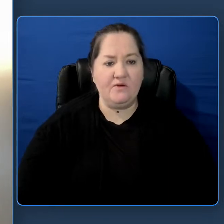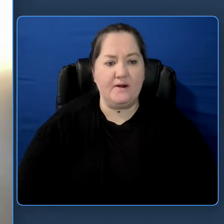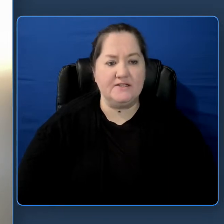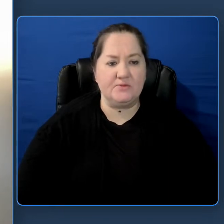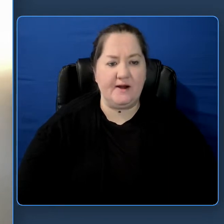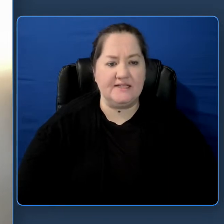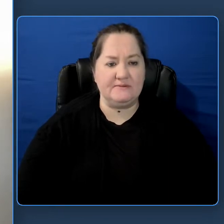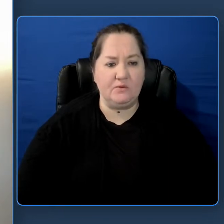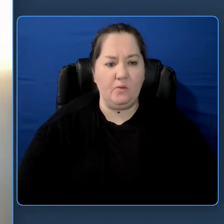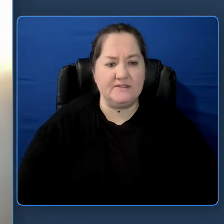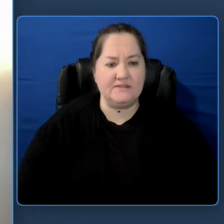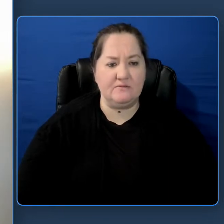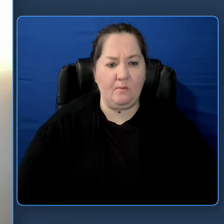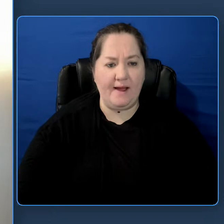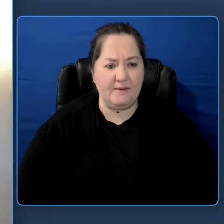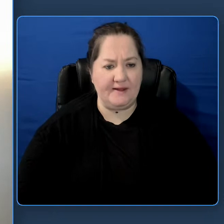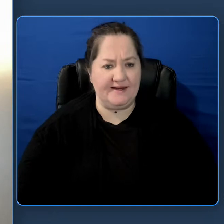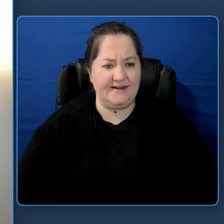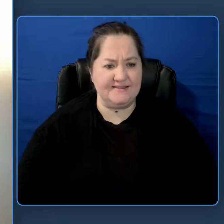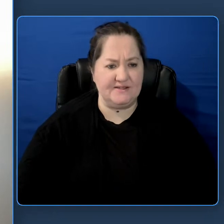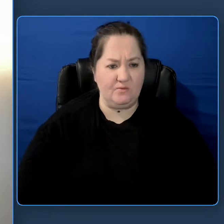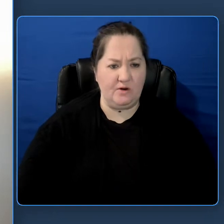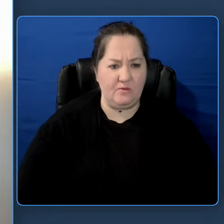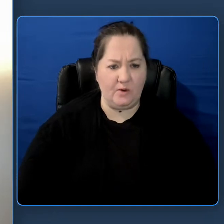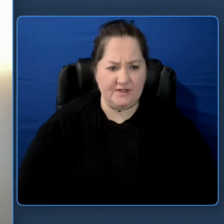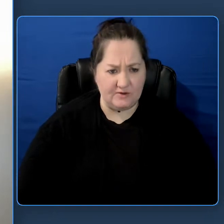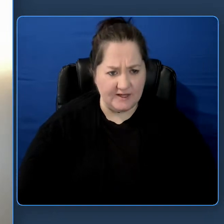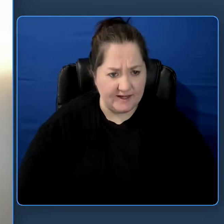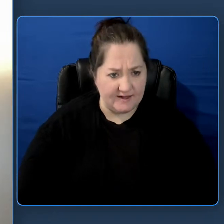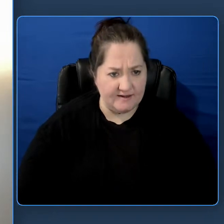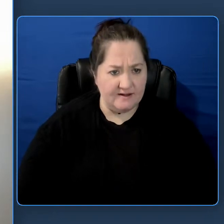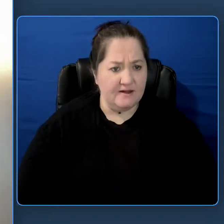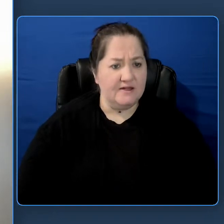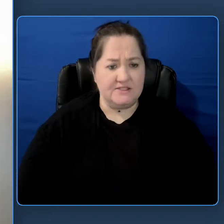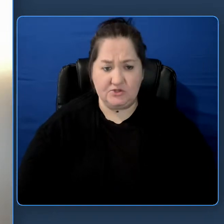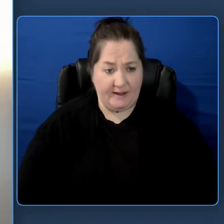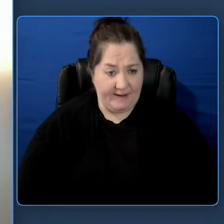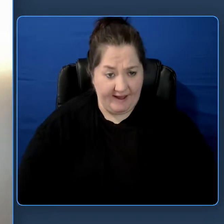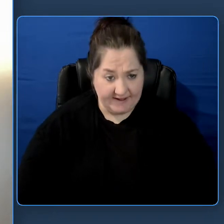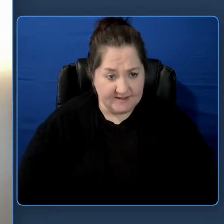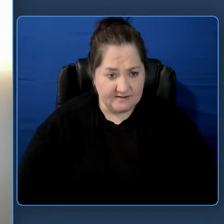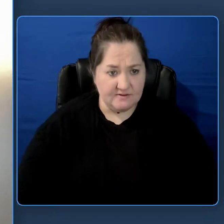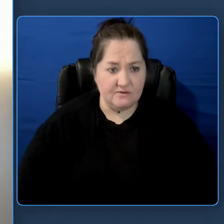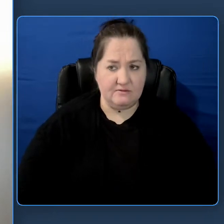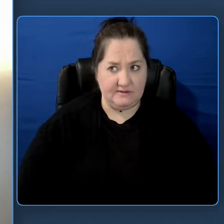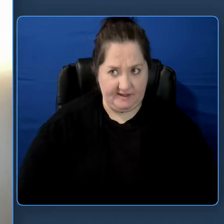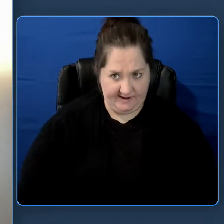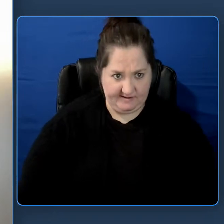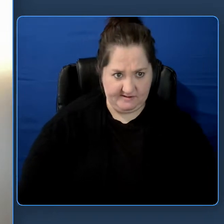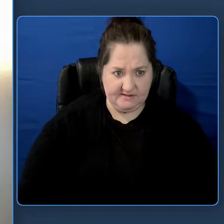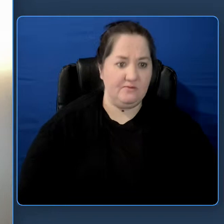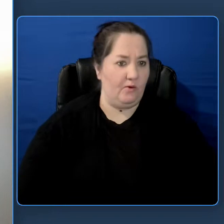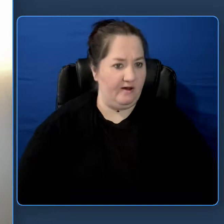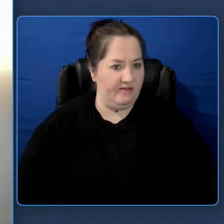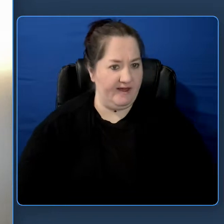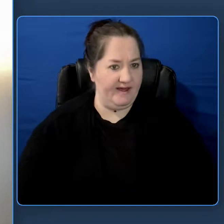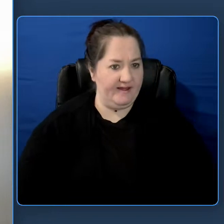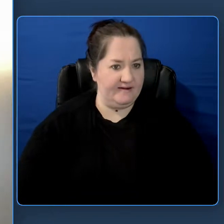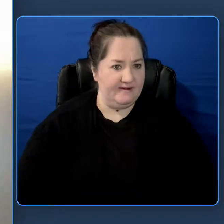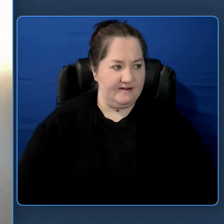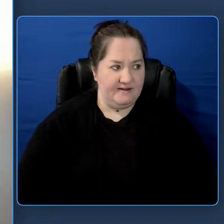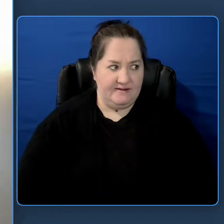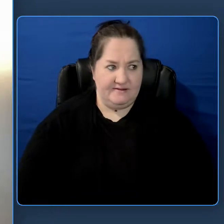And I had one interpreter ask me, well, what's my opinion? And I said, well, what do you think? Did you get paid? Yes.